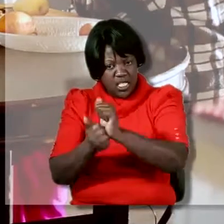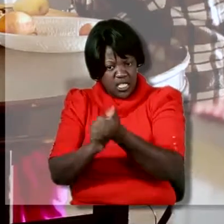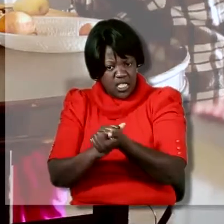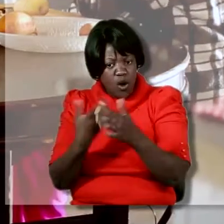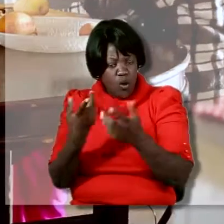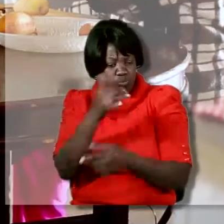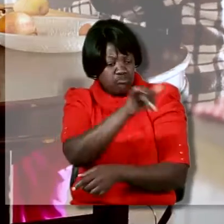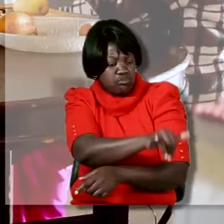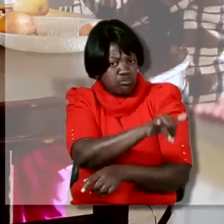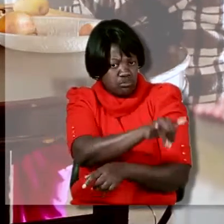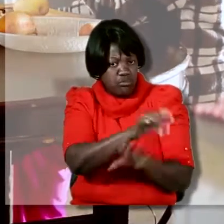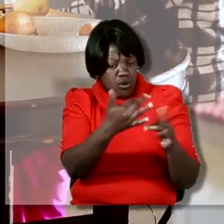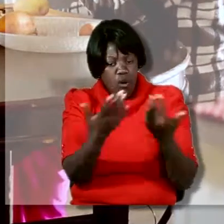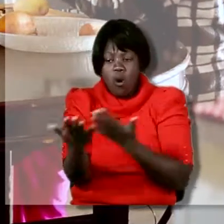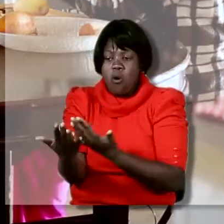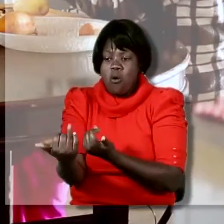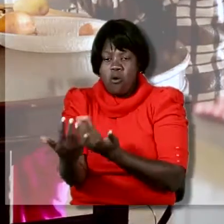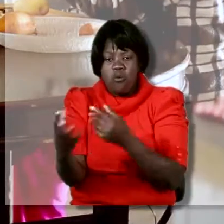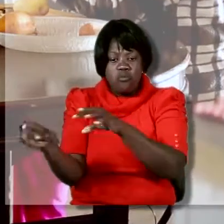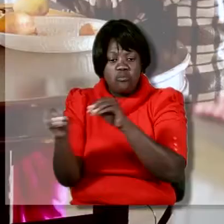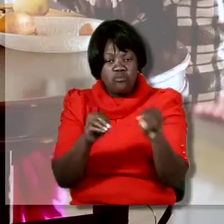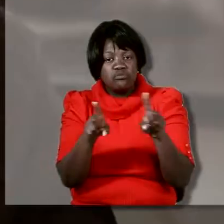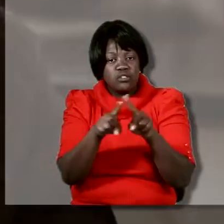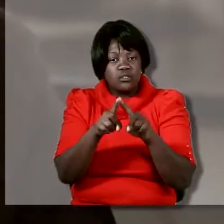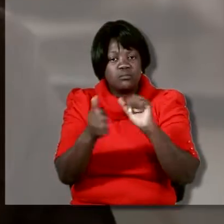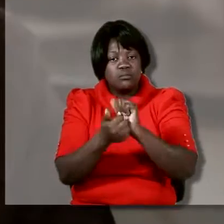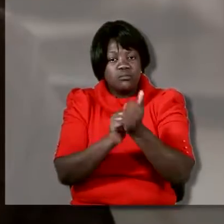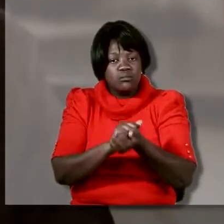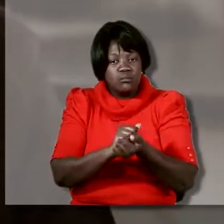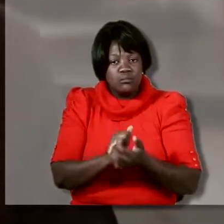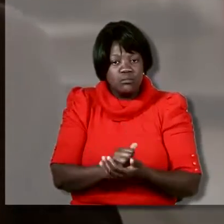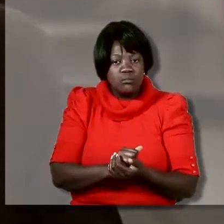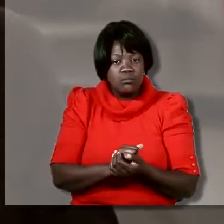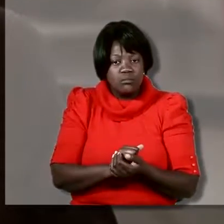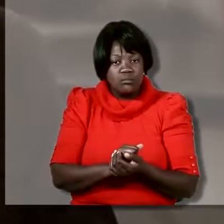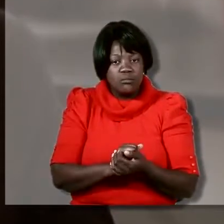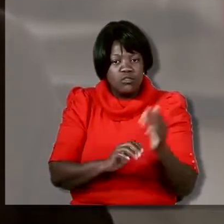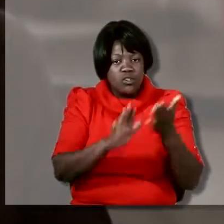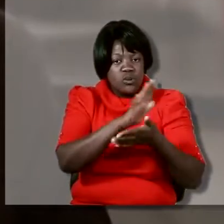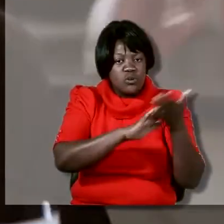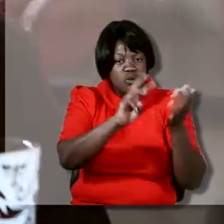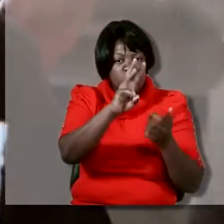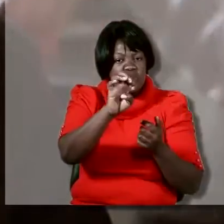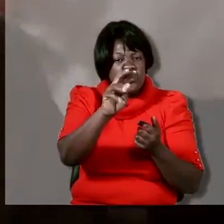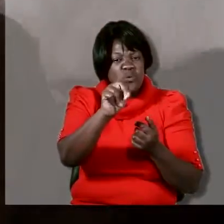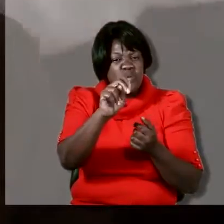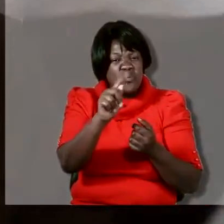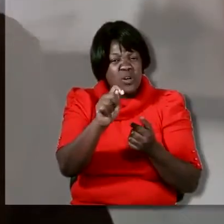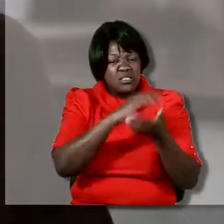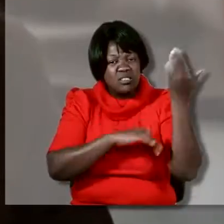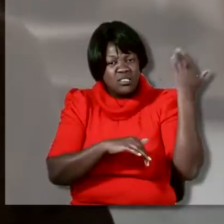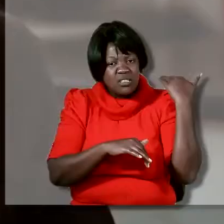Absolutely, sweetie. So what would went have been in the present tense? Oh, thank you, Dad. Just what I need right now.